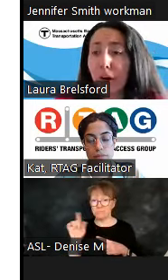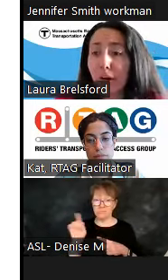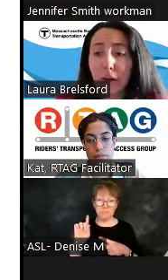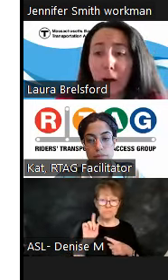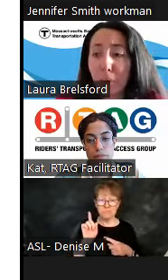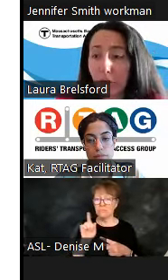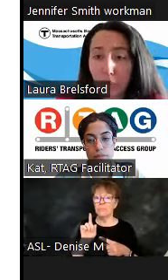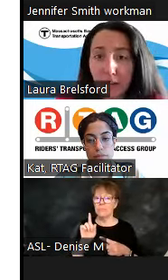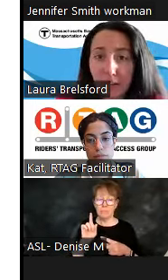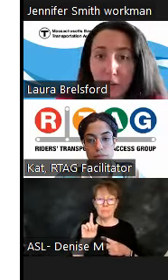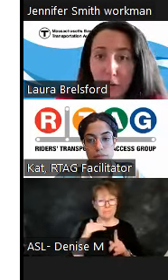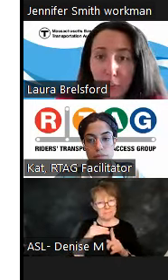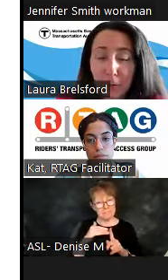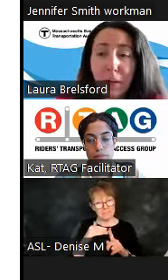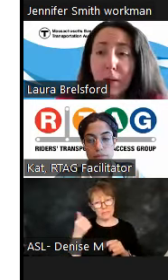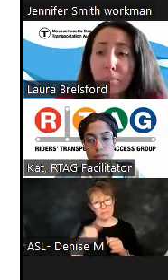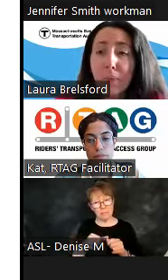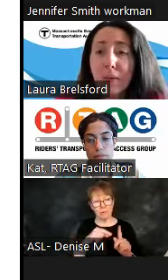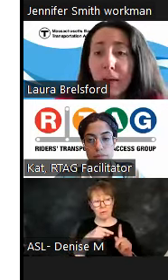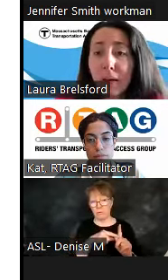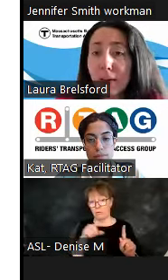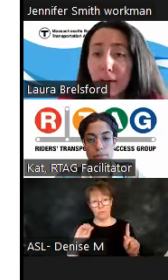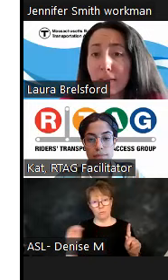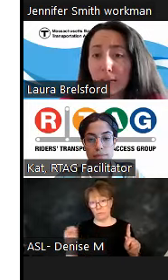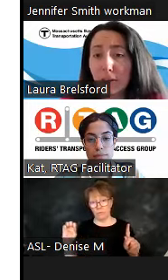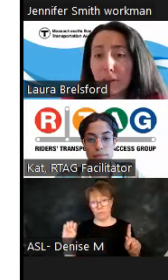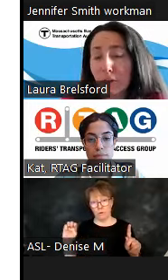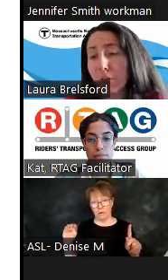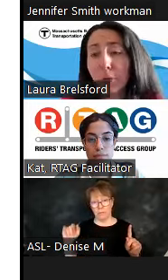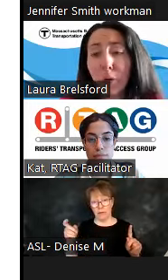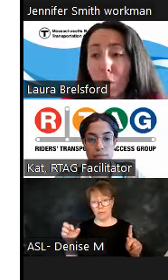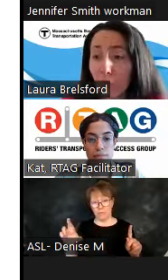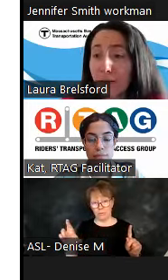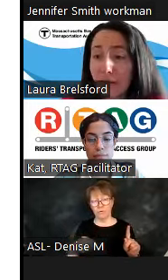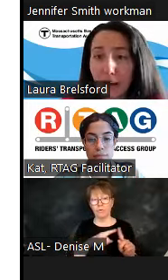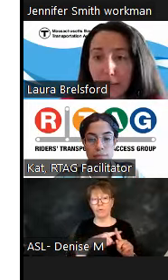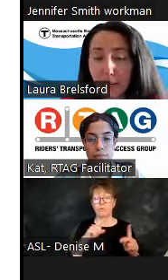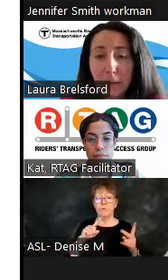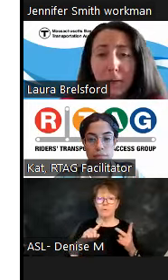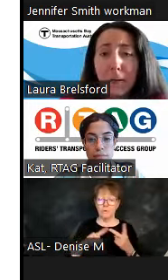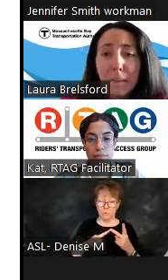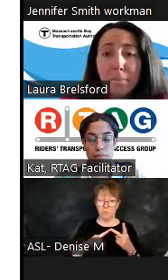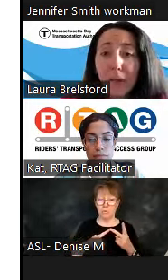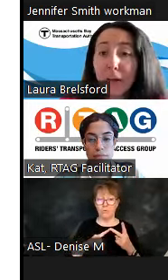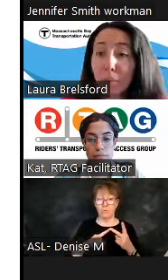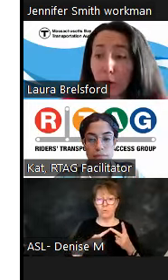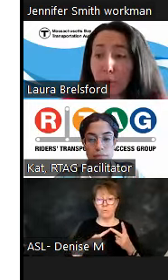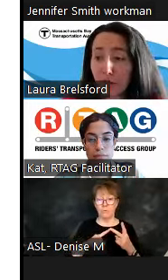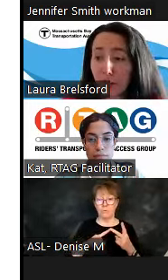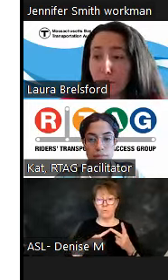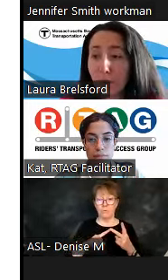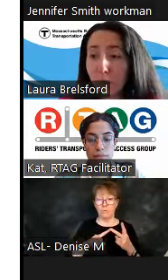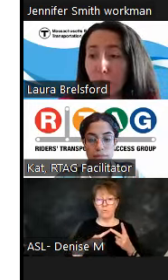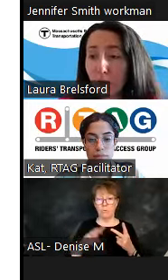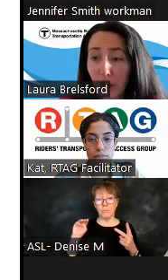there are a couple other ways that you can get assistance. You can always ask a motor